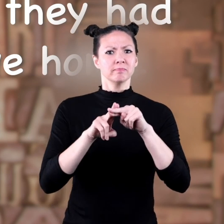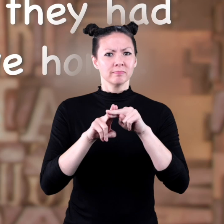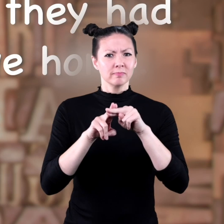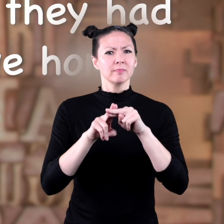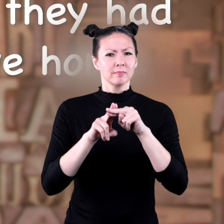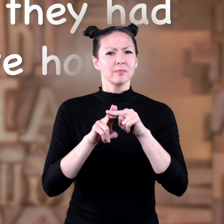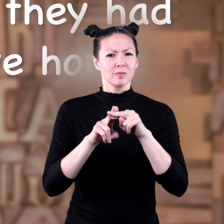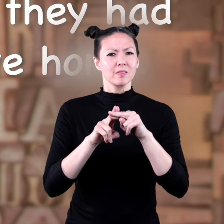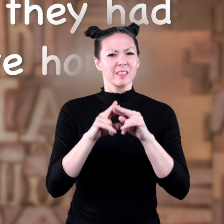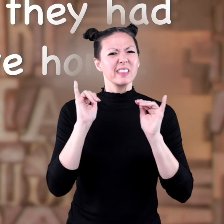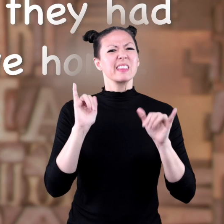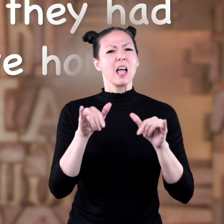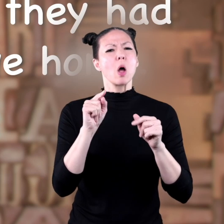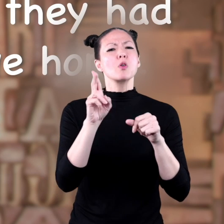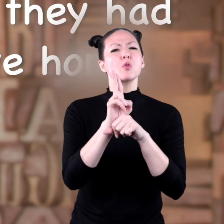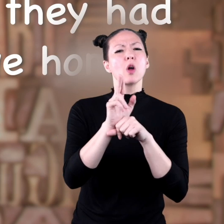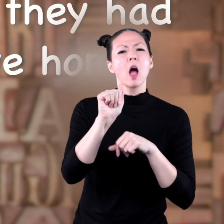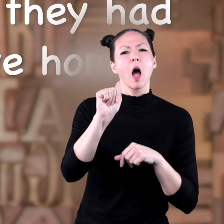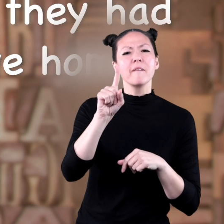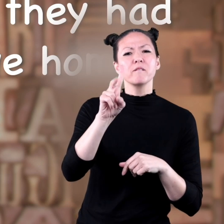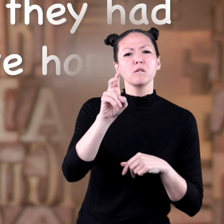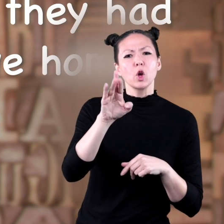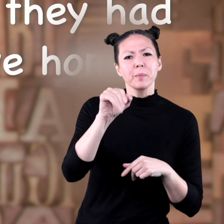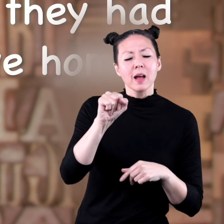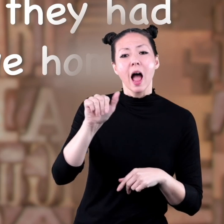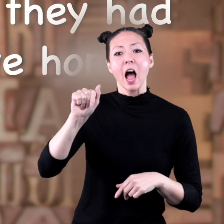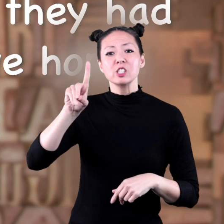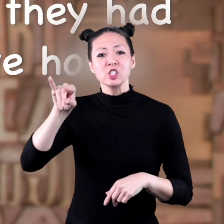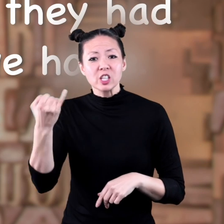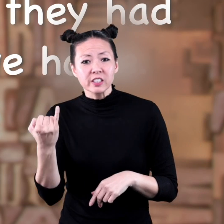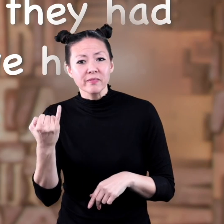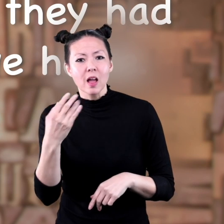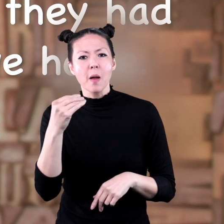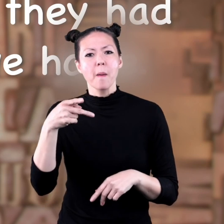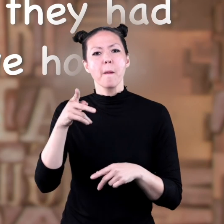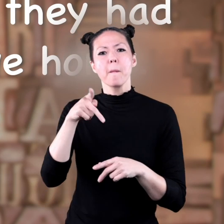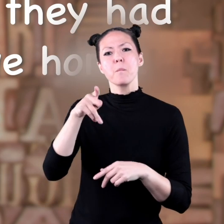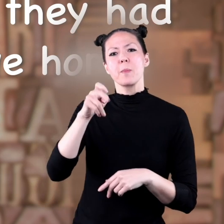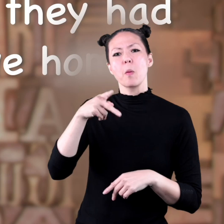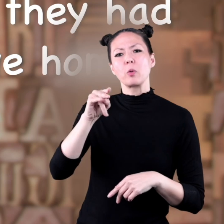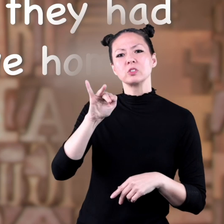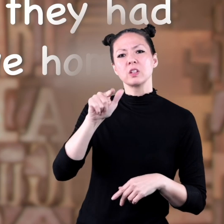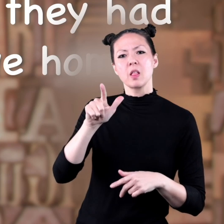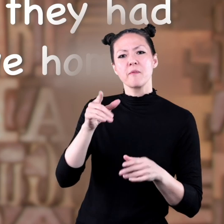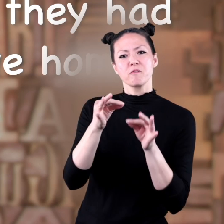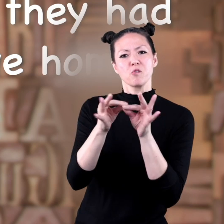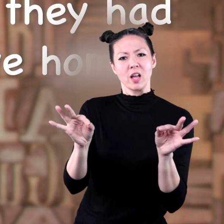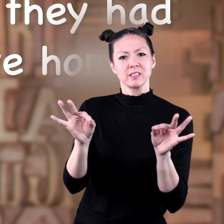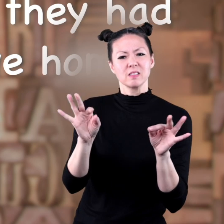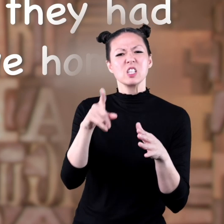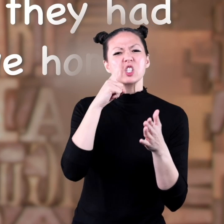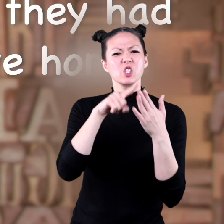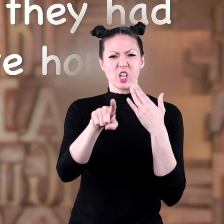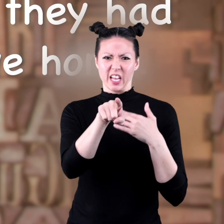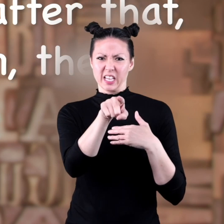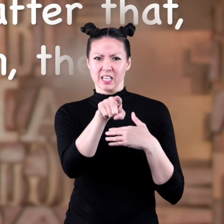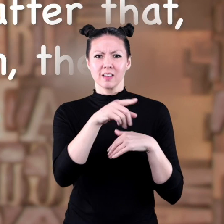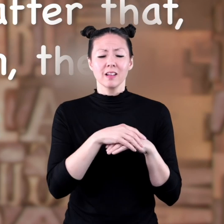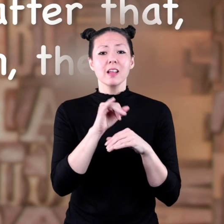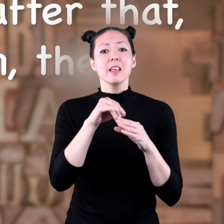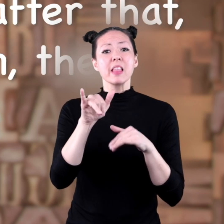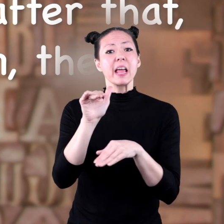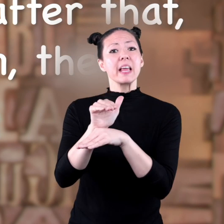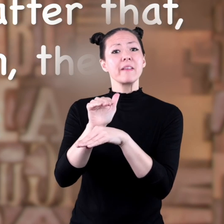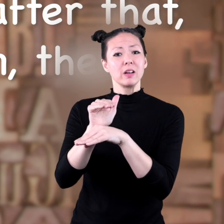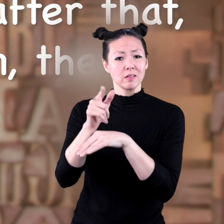But there's more you can do. Try using adverbs, adjectives, and prepositional phrases. Check this out. In